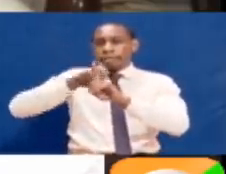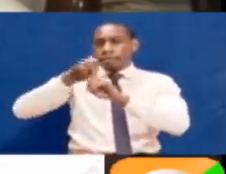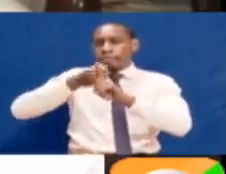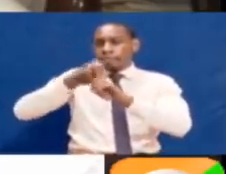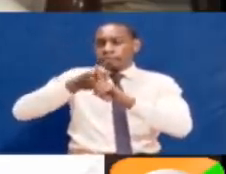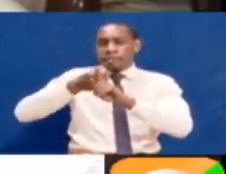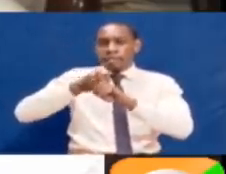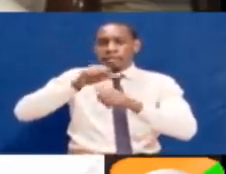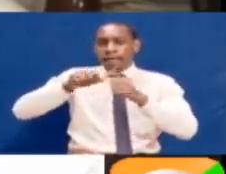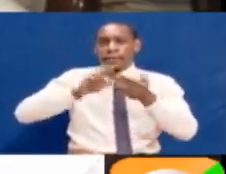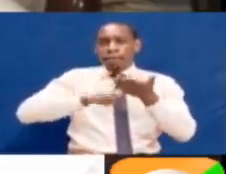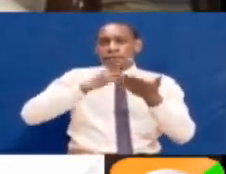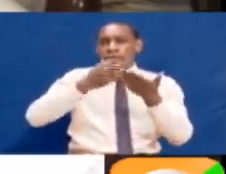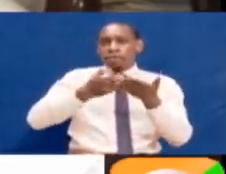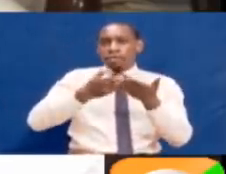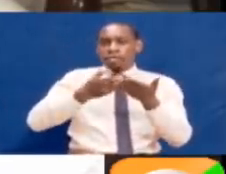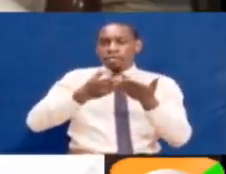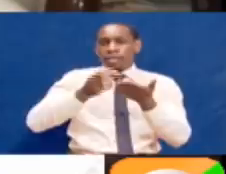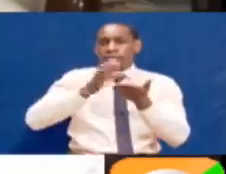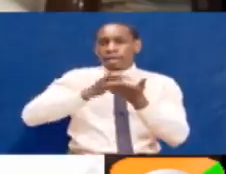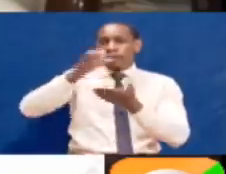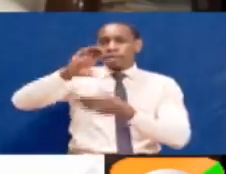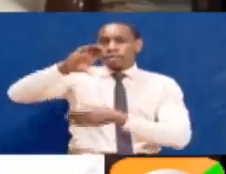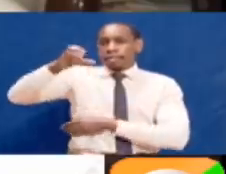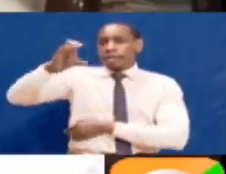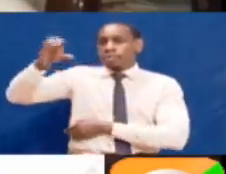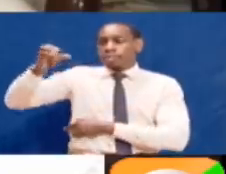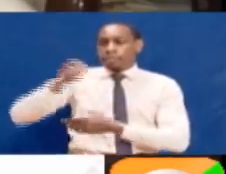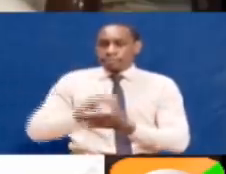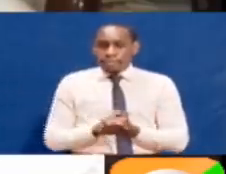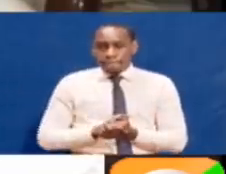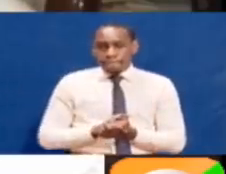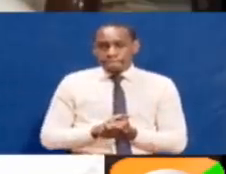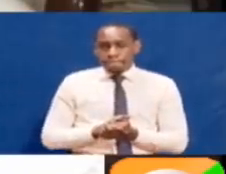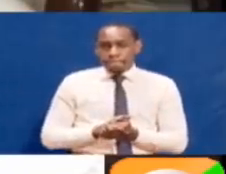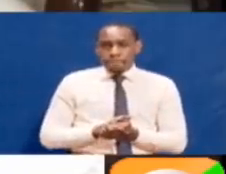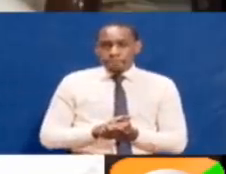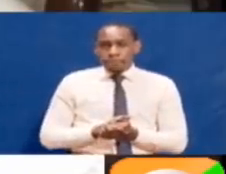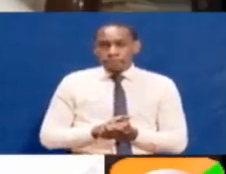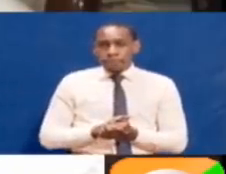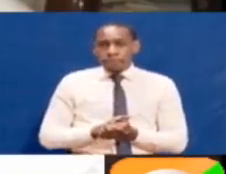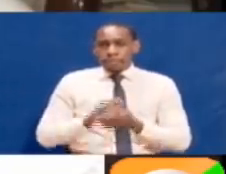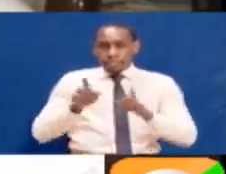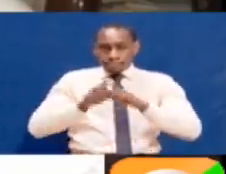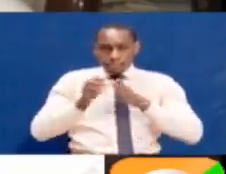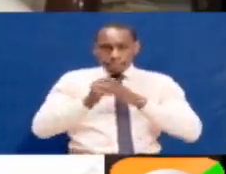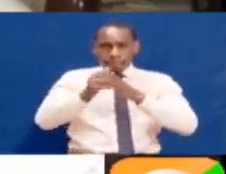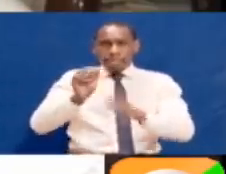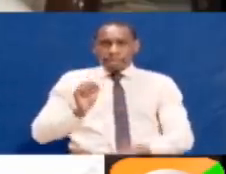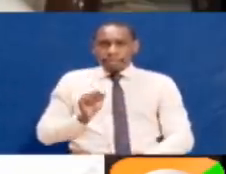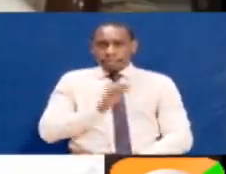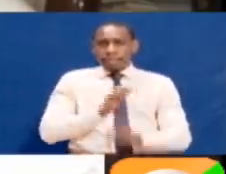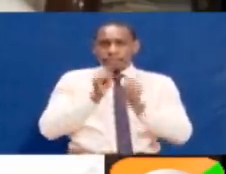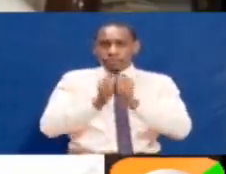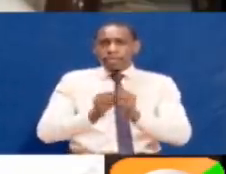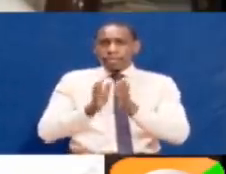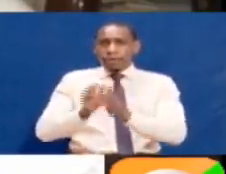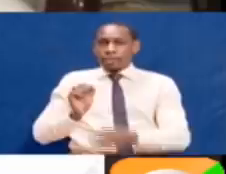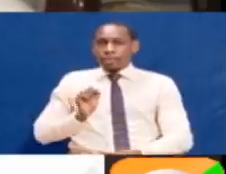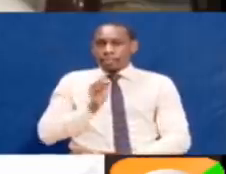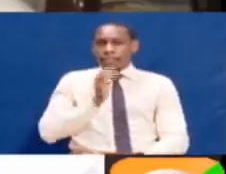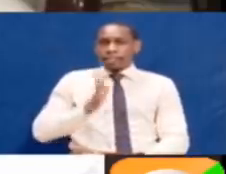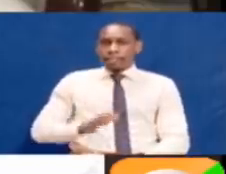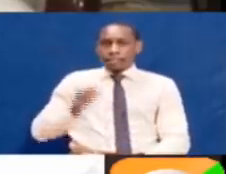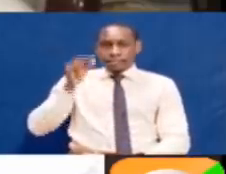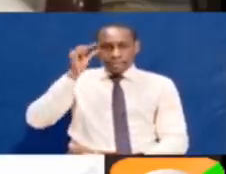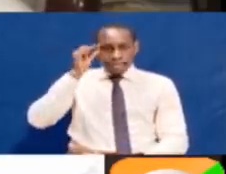about resources going to counties. I led the Senate together with Senator Orengo in going